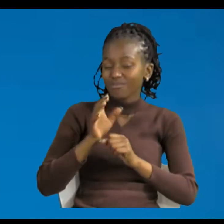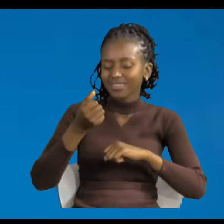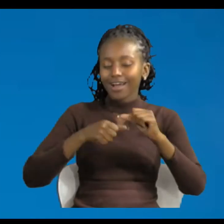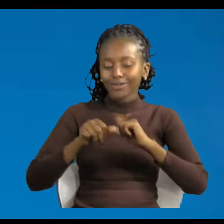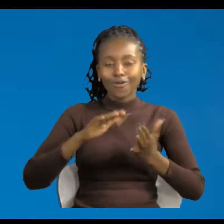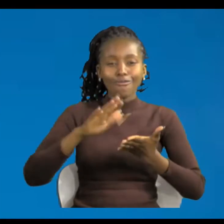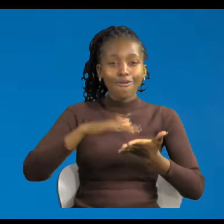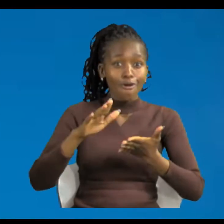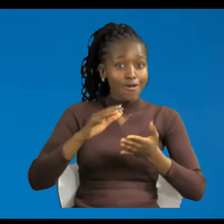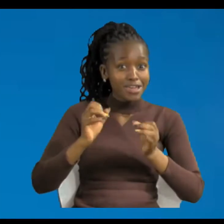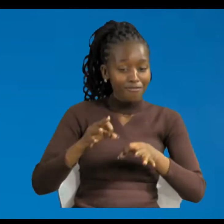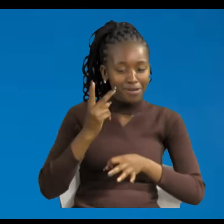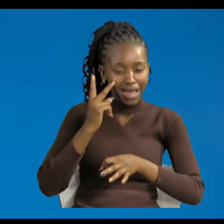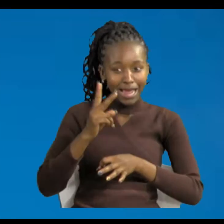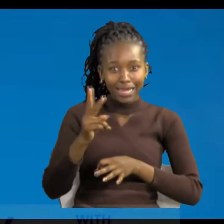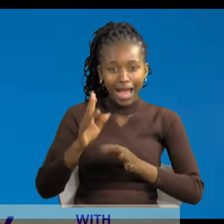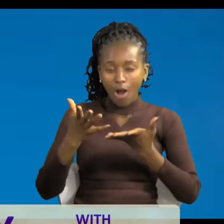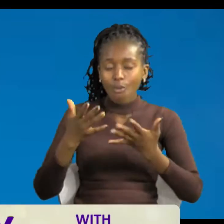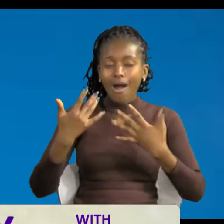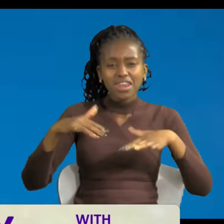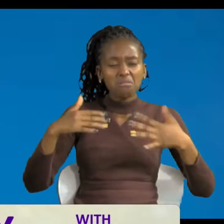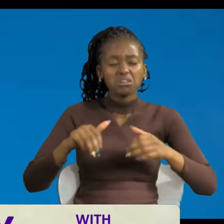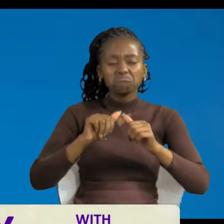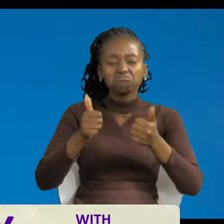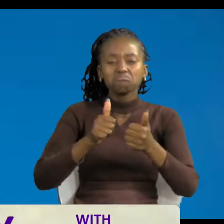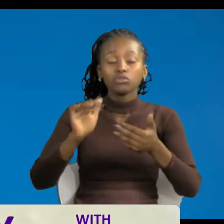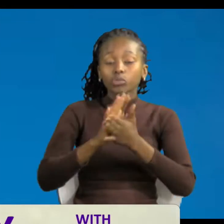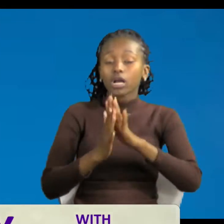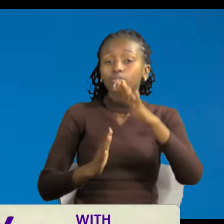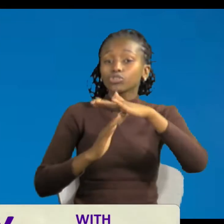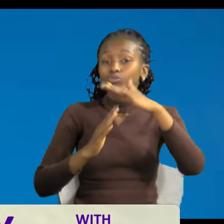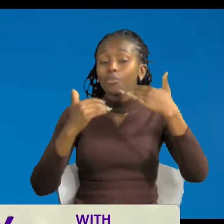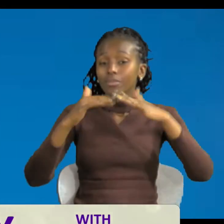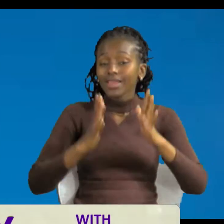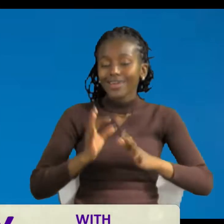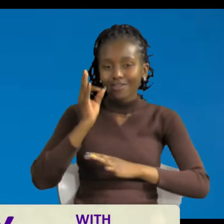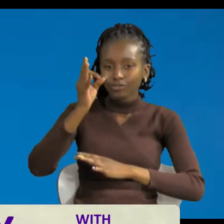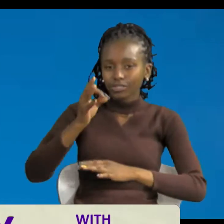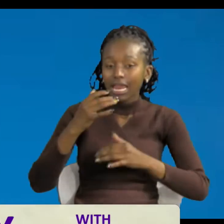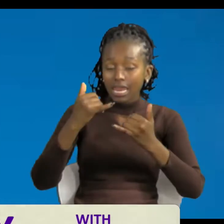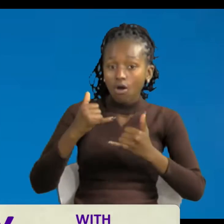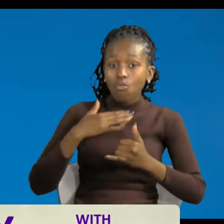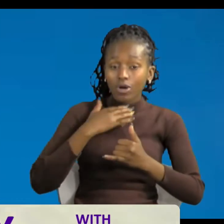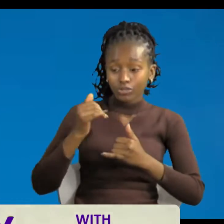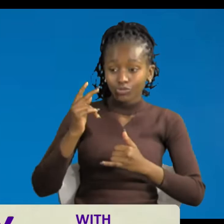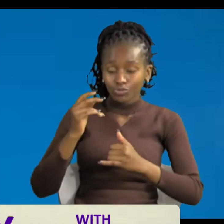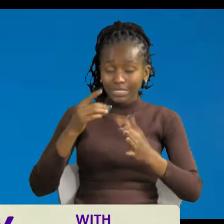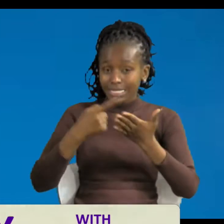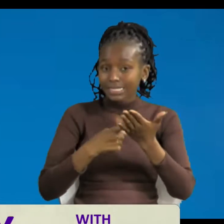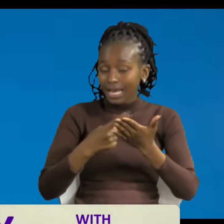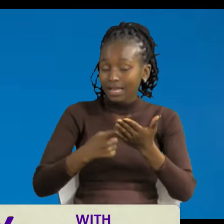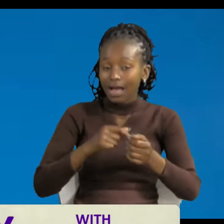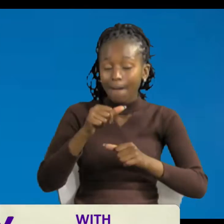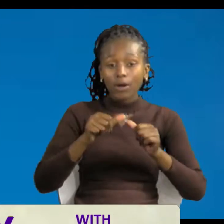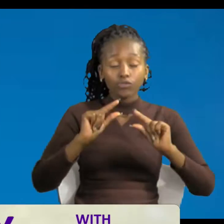how the youngsters are being molded to be top players in future. Just take a quick look on how the group stages are